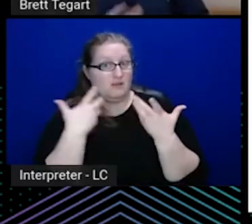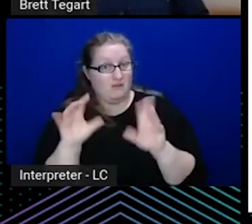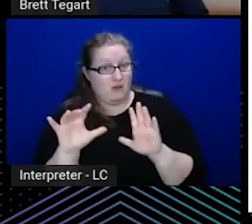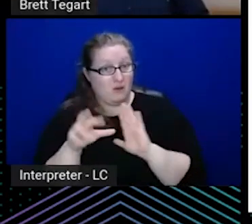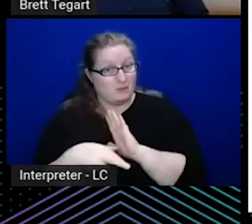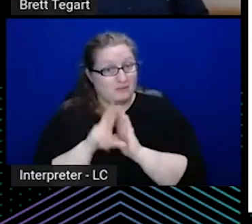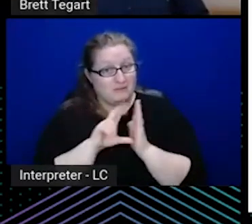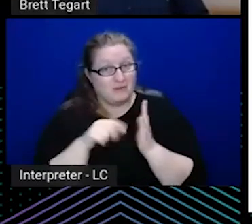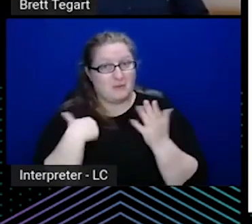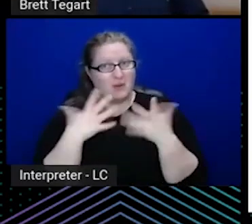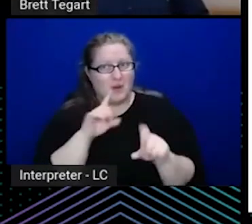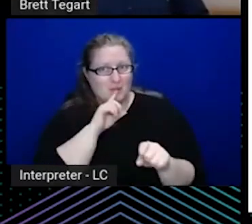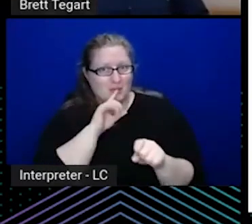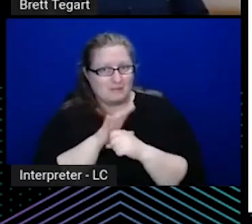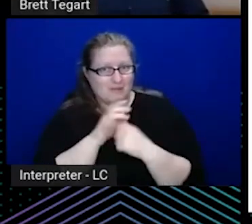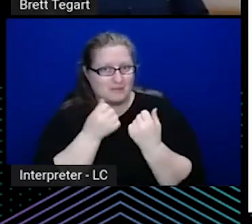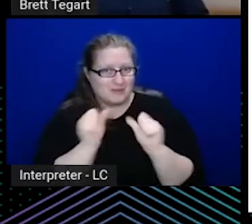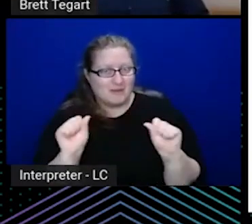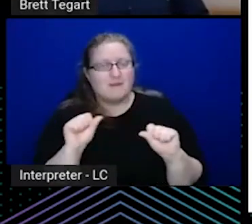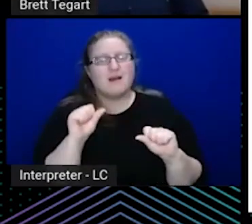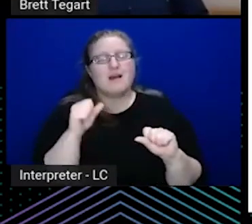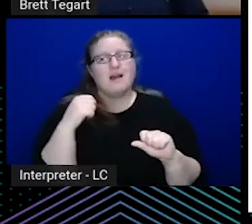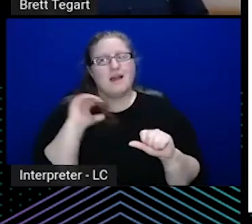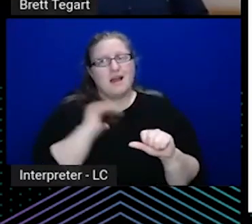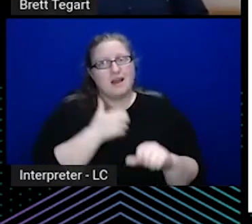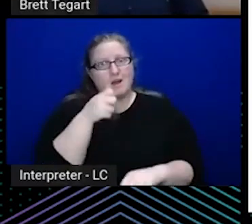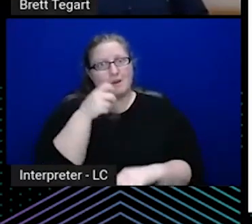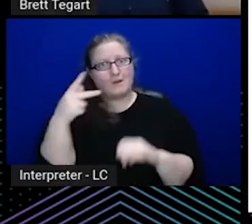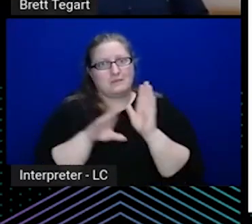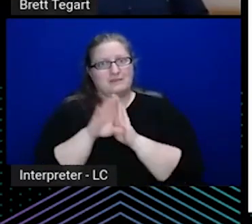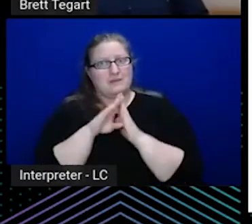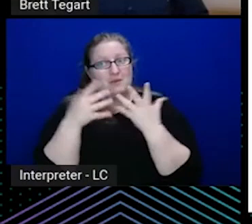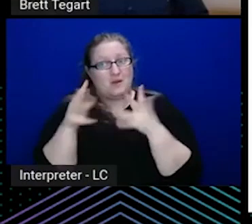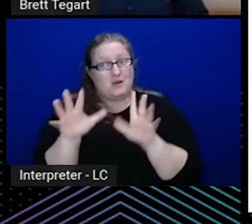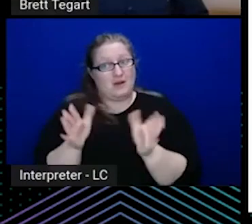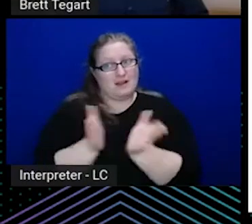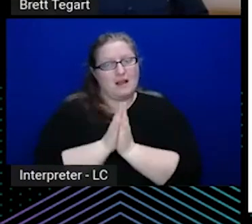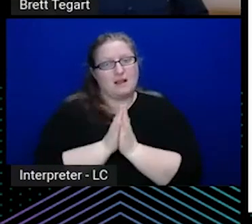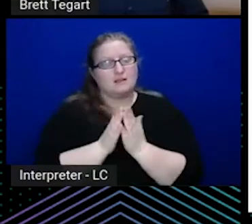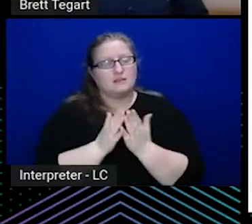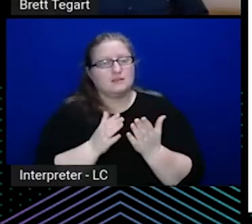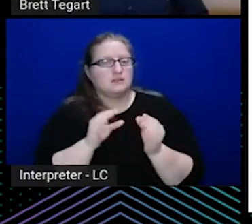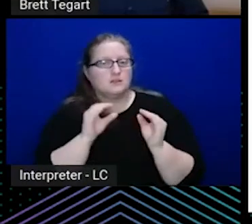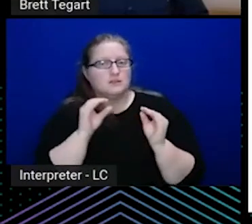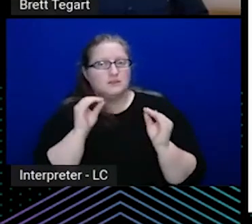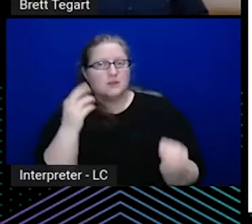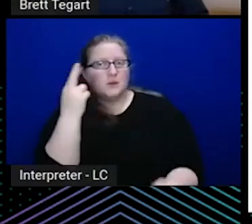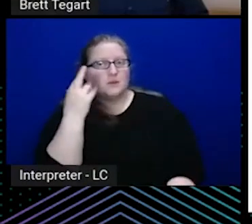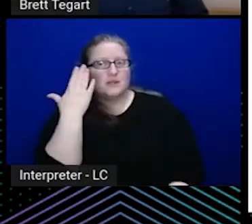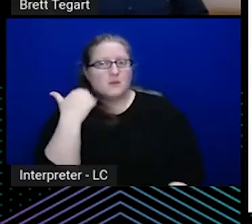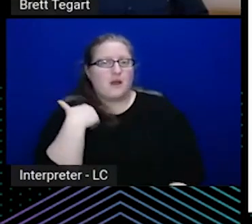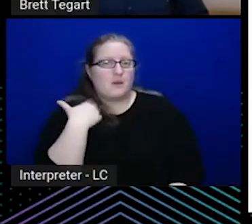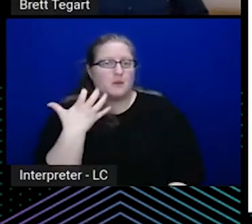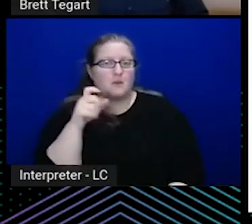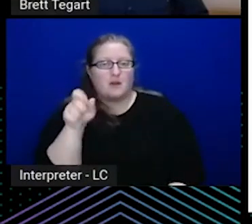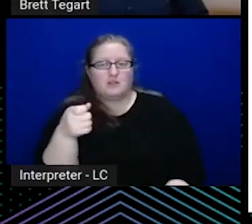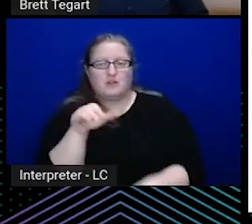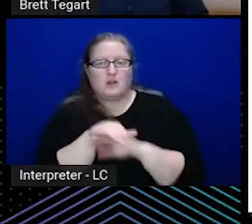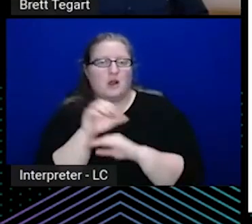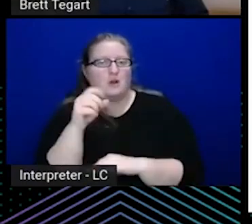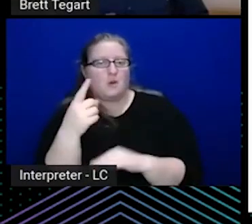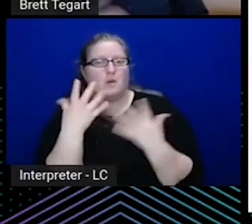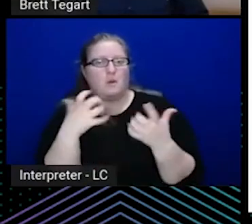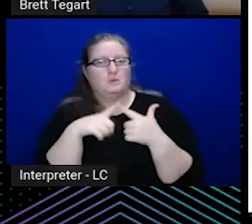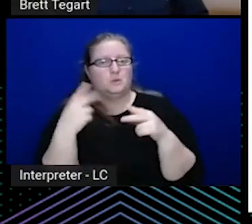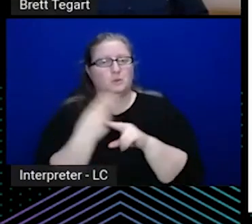confirmed are secure, and that our application developers have asked for. There's no sense in turning on features that no one's planning to use, because